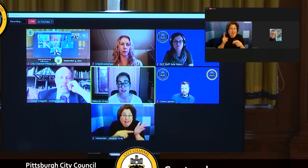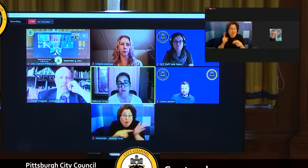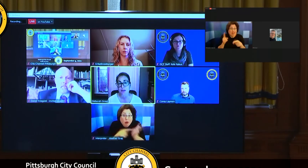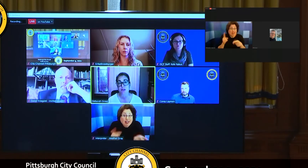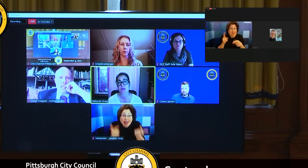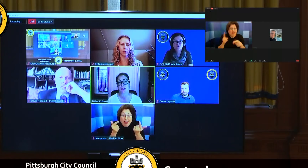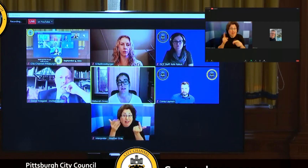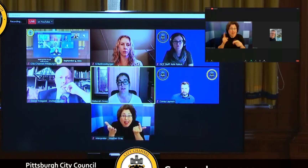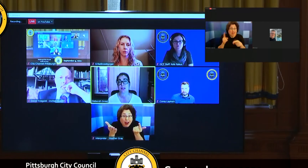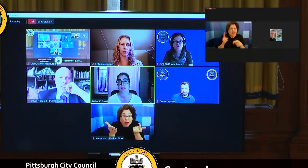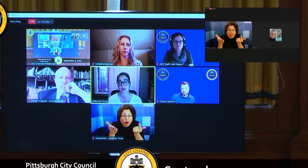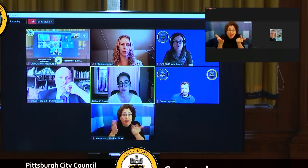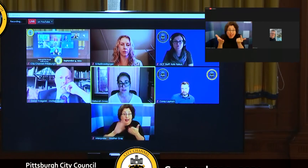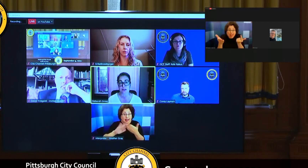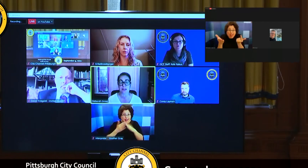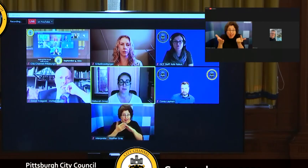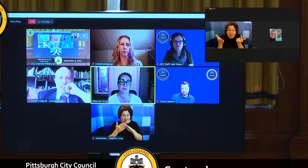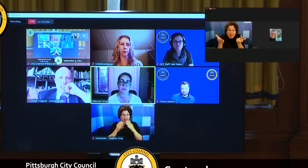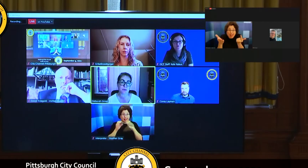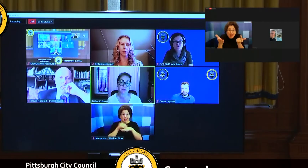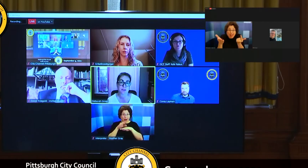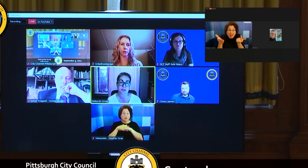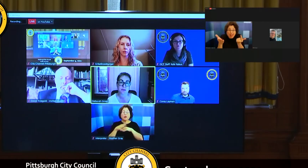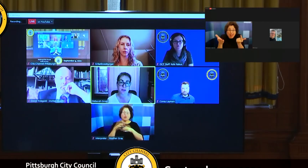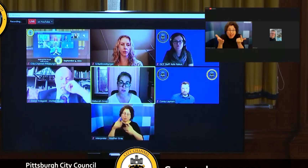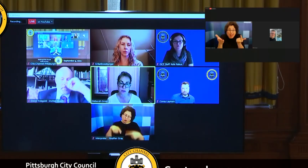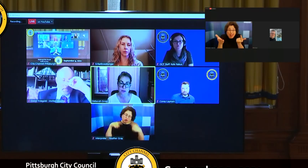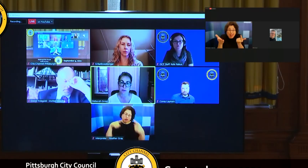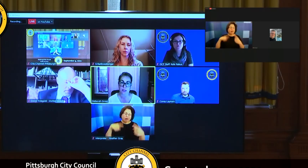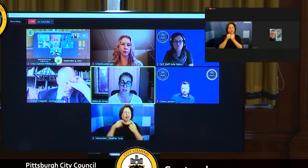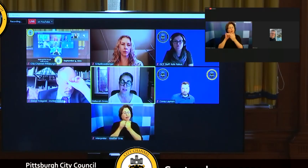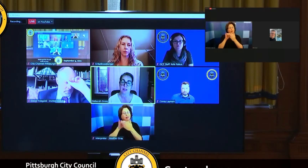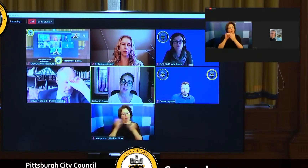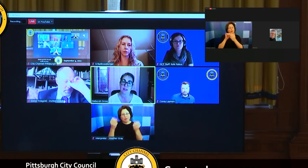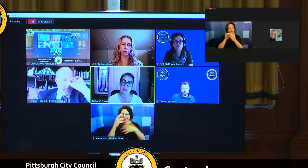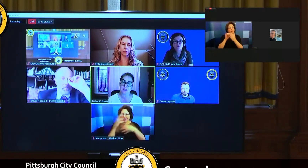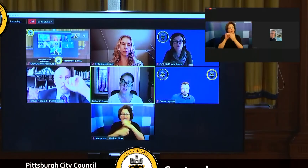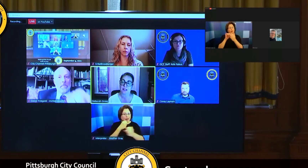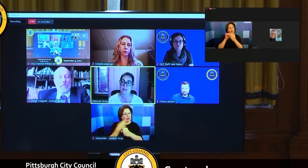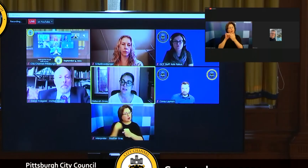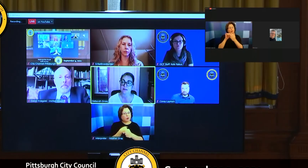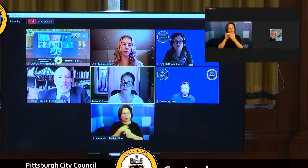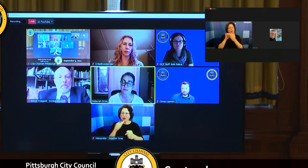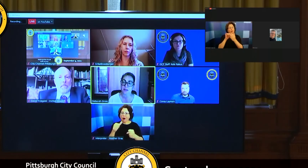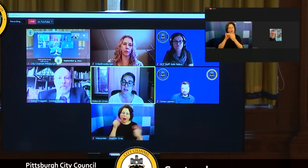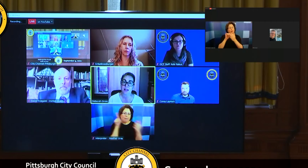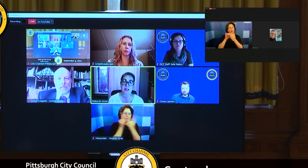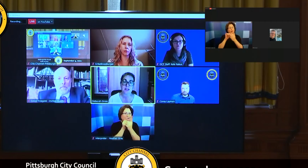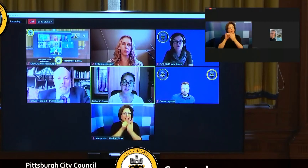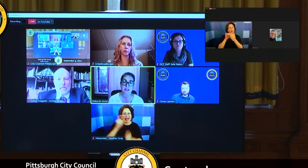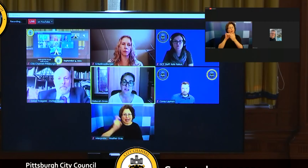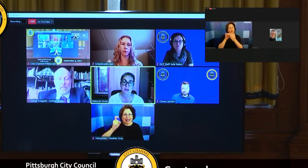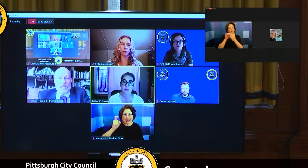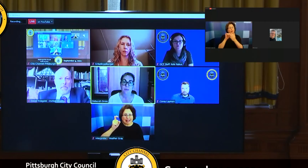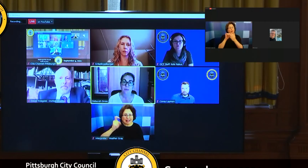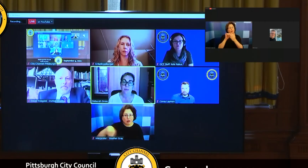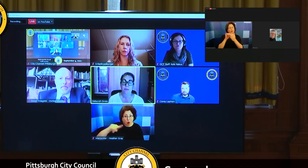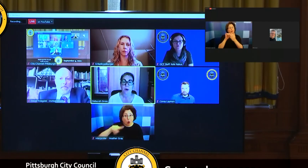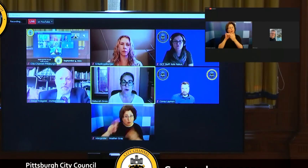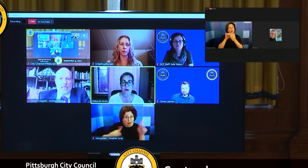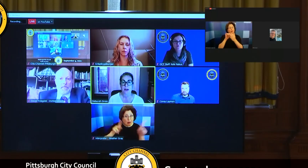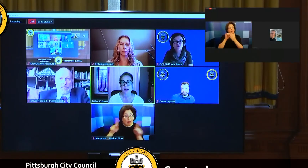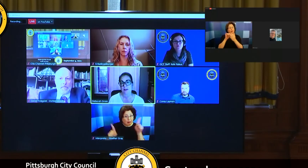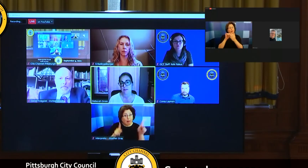struggling with this issue now for years, and we've still falling short of meeting these needs. And it is